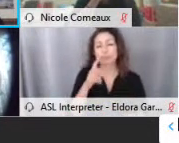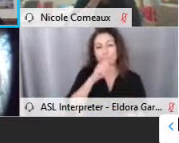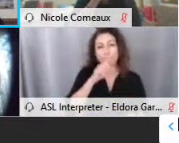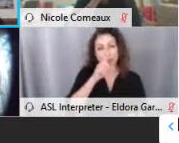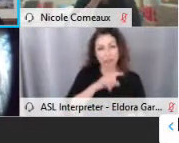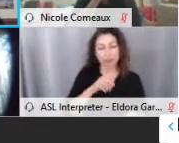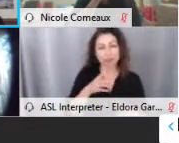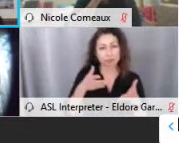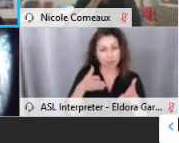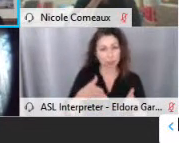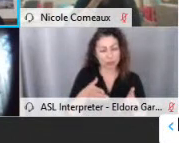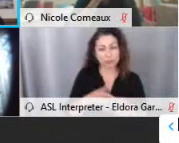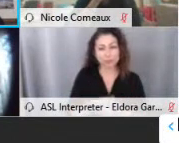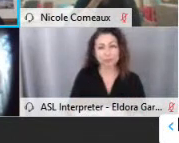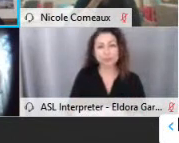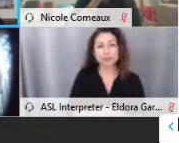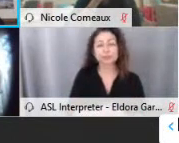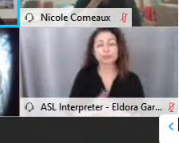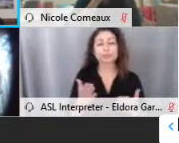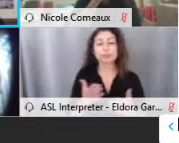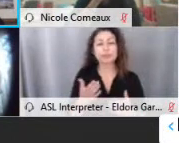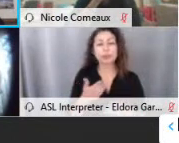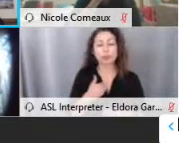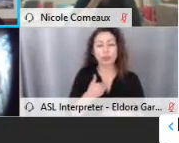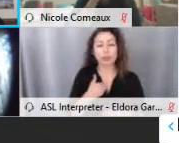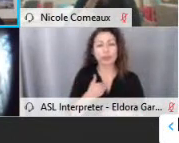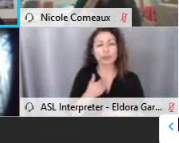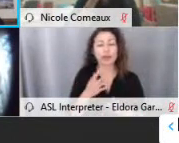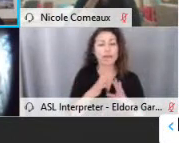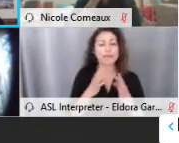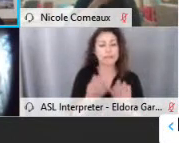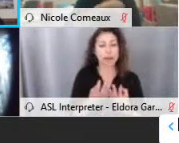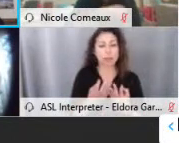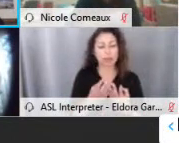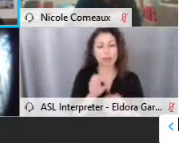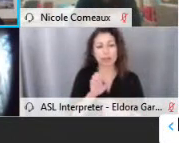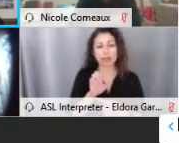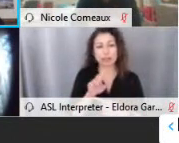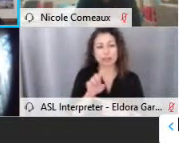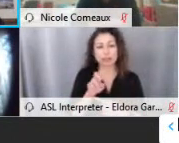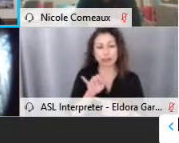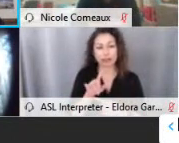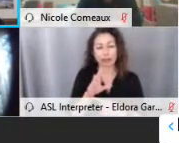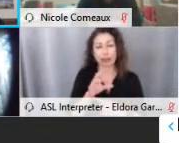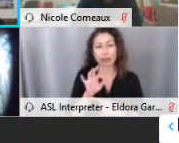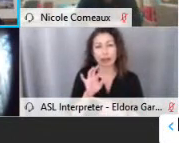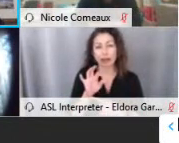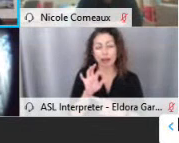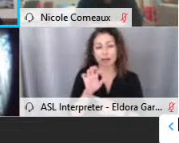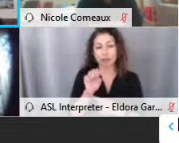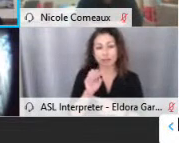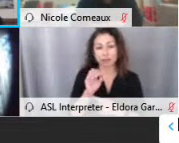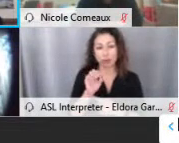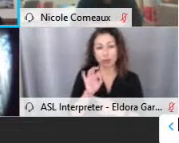fictional constituent. Here we have, the family of Ezekiel and Sophia Flores.